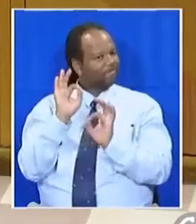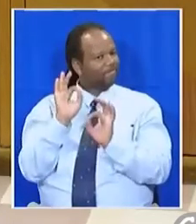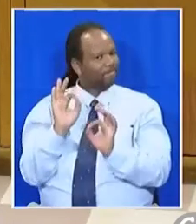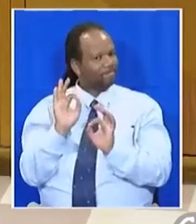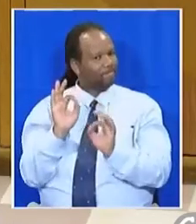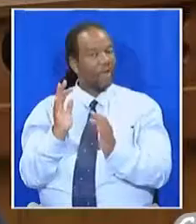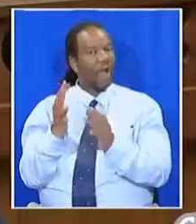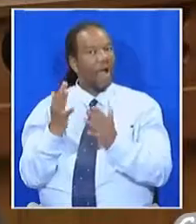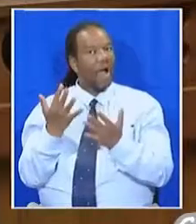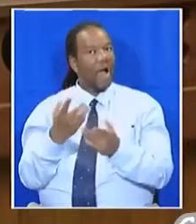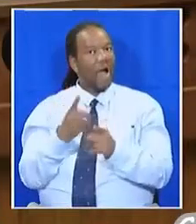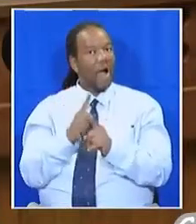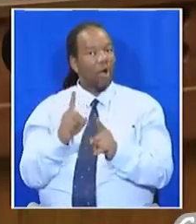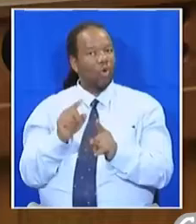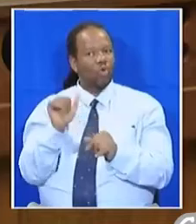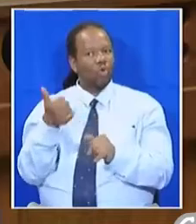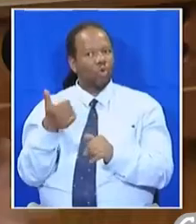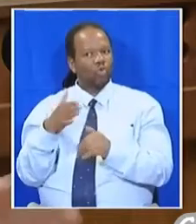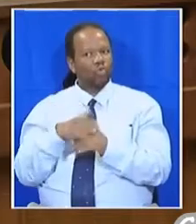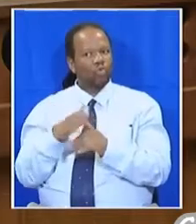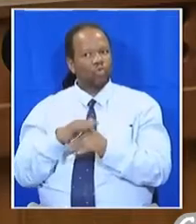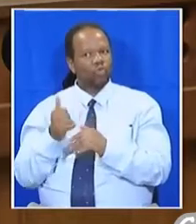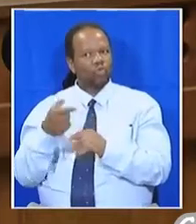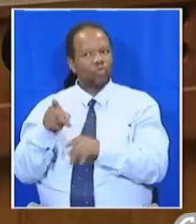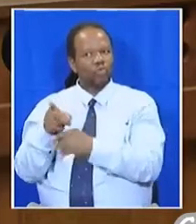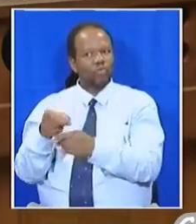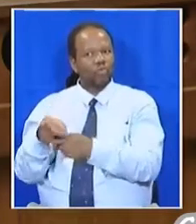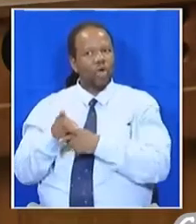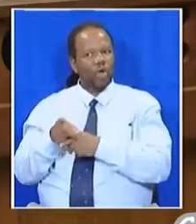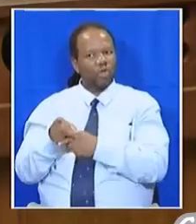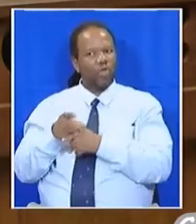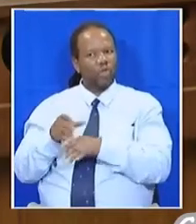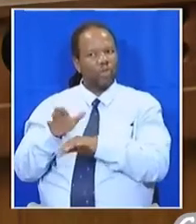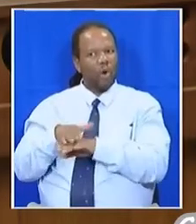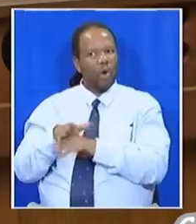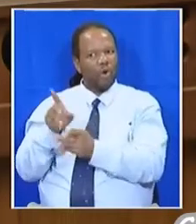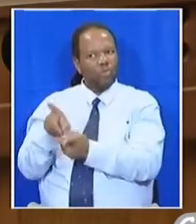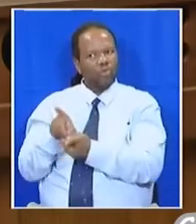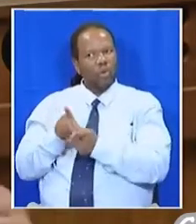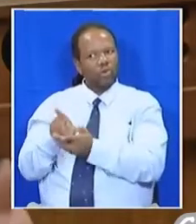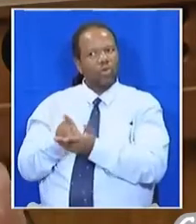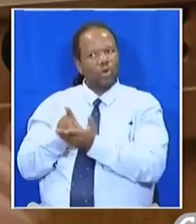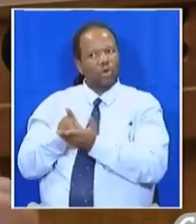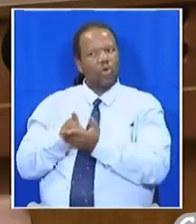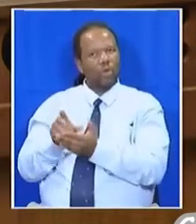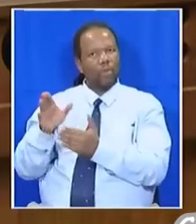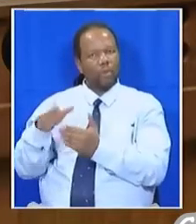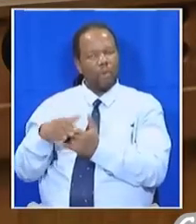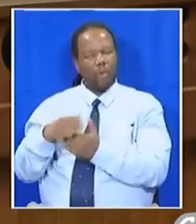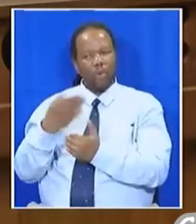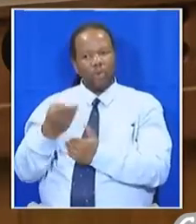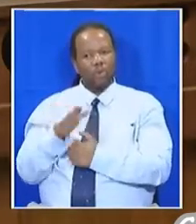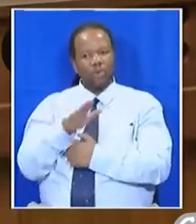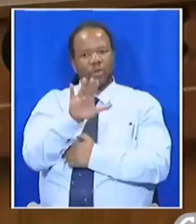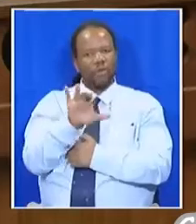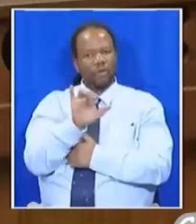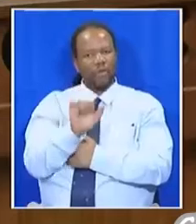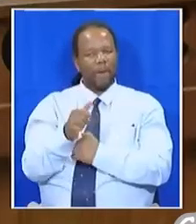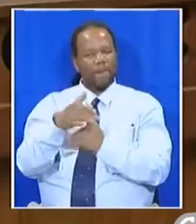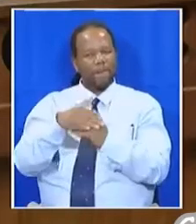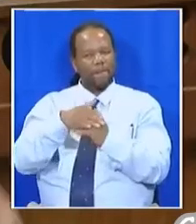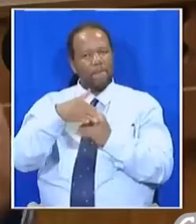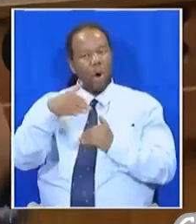avoid getting into too much debt. And this is what we're faced with in South Africa, a society that is over-indebted.